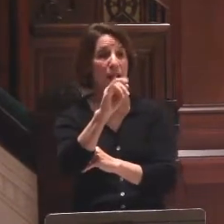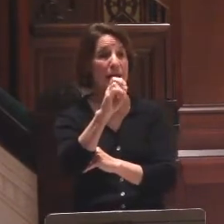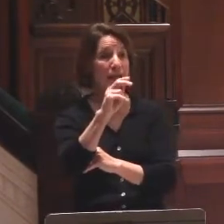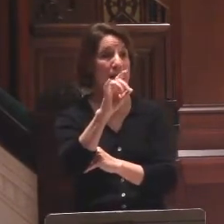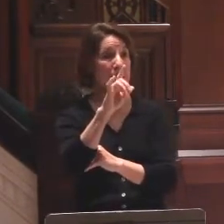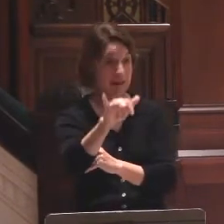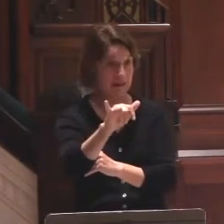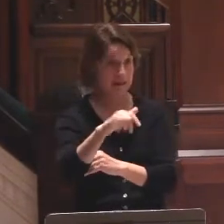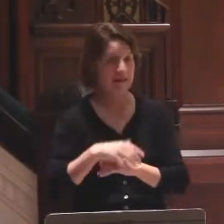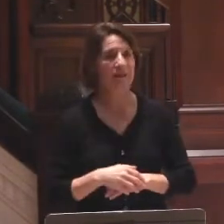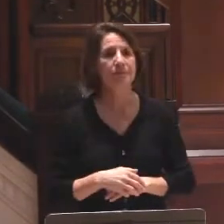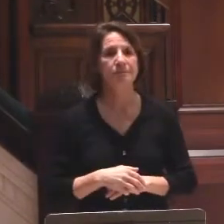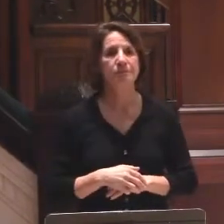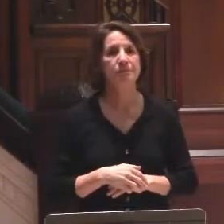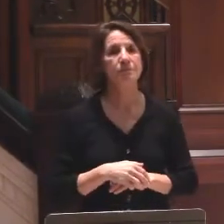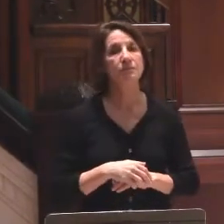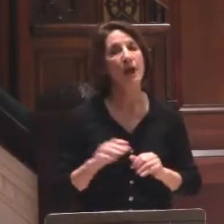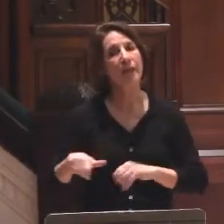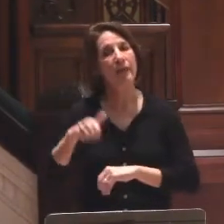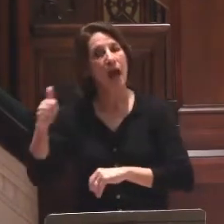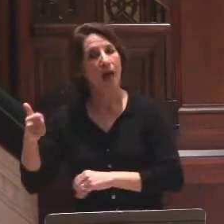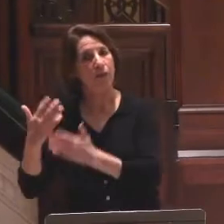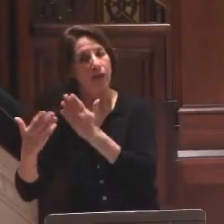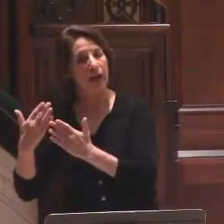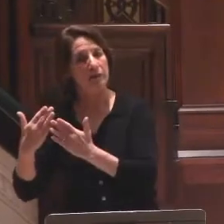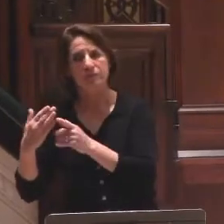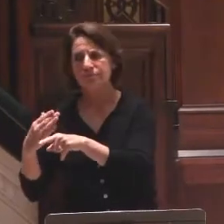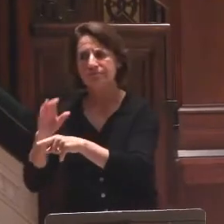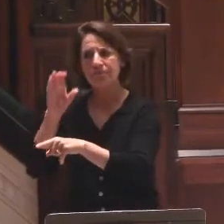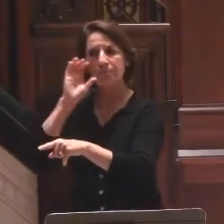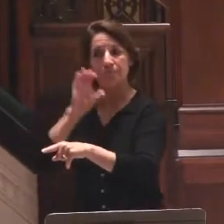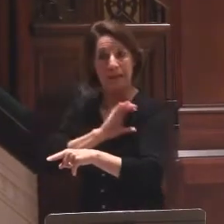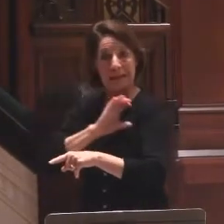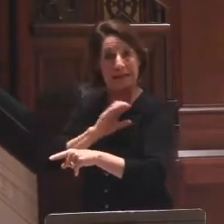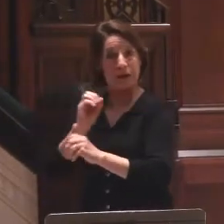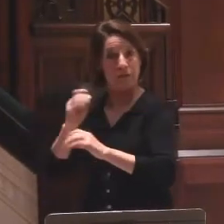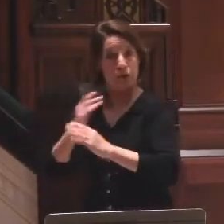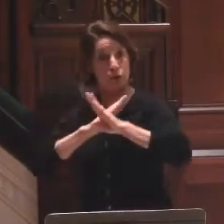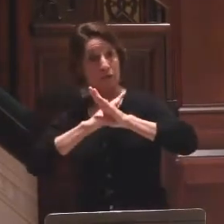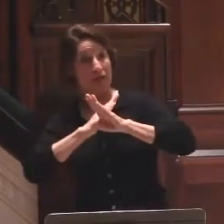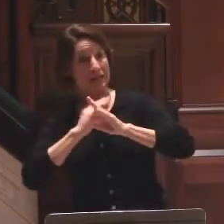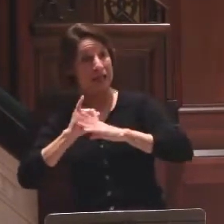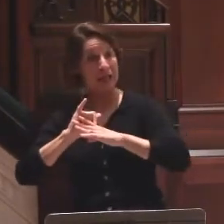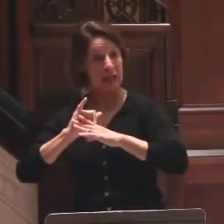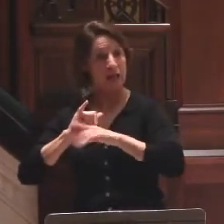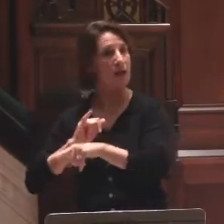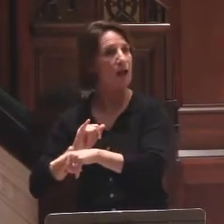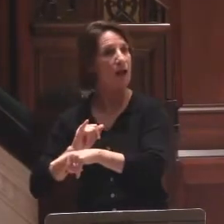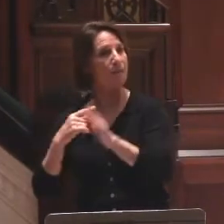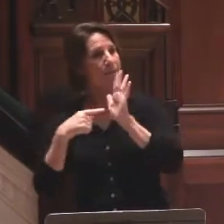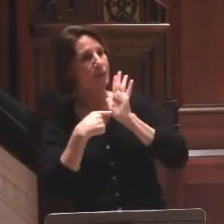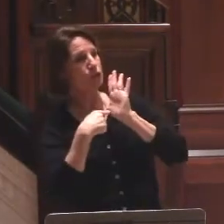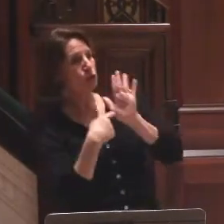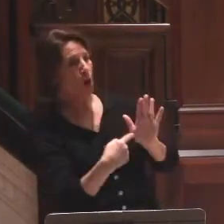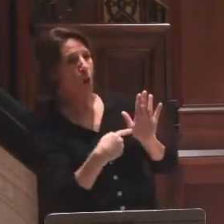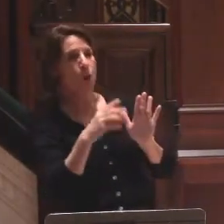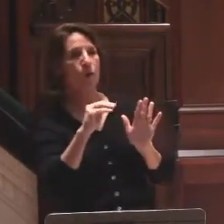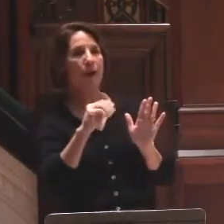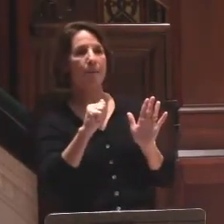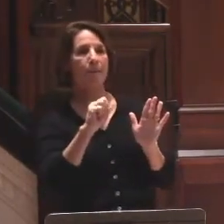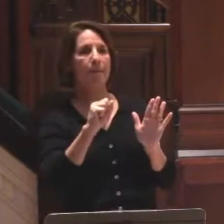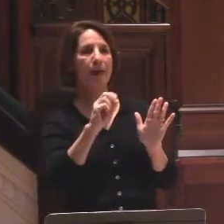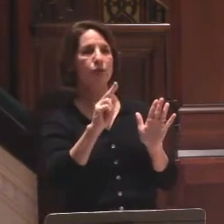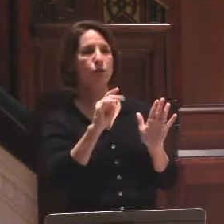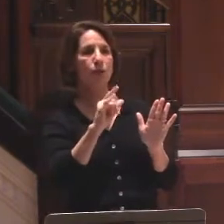other hand, look at the police officers who defended the Capitol that day. They displayed masculinity at its best, a